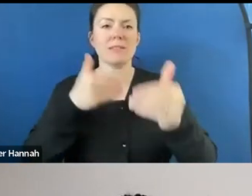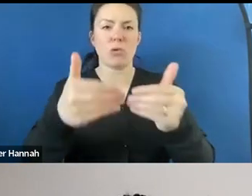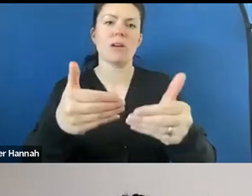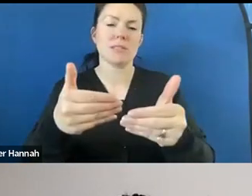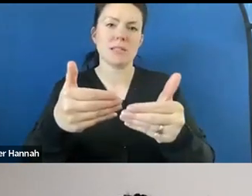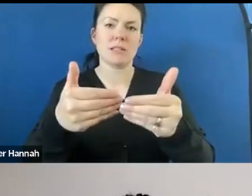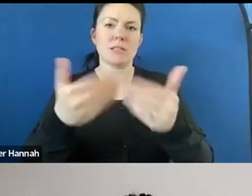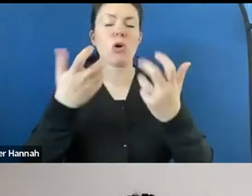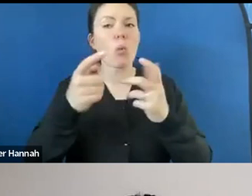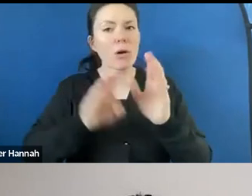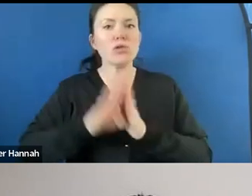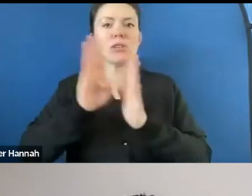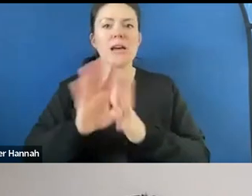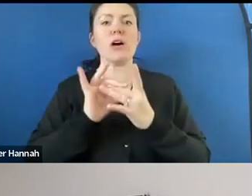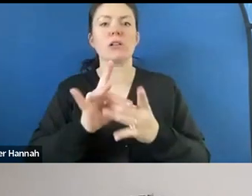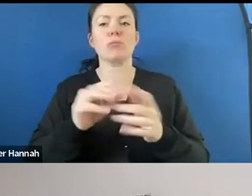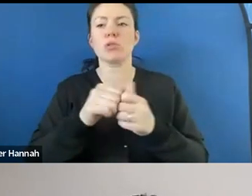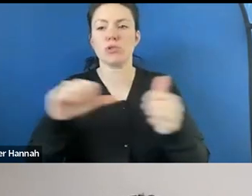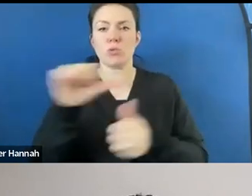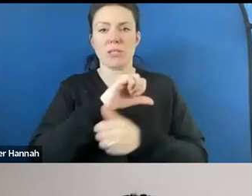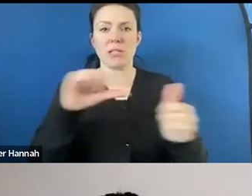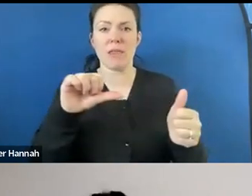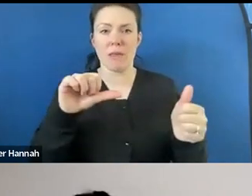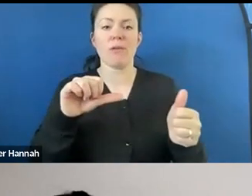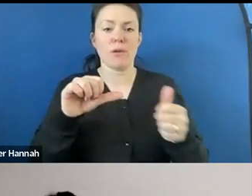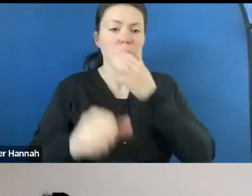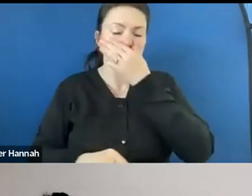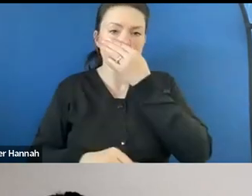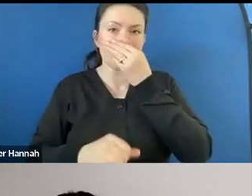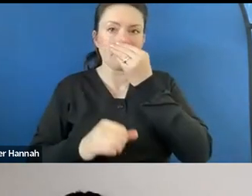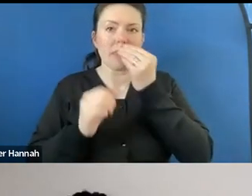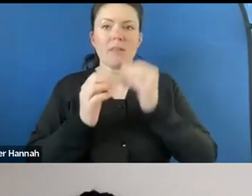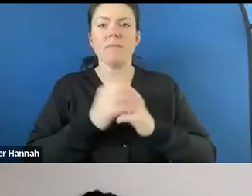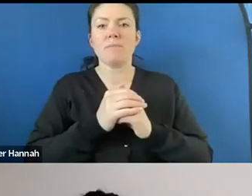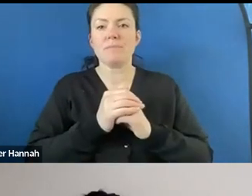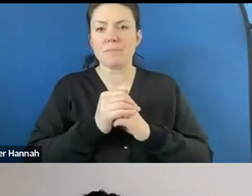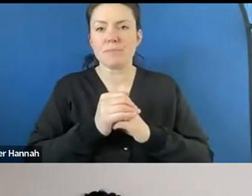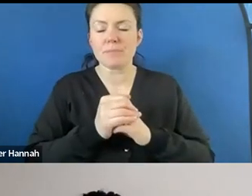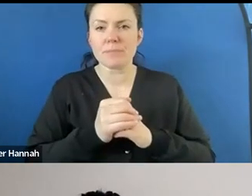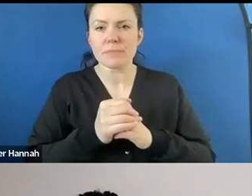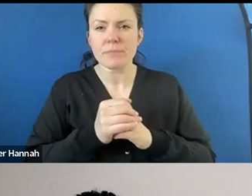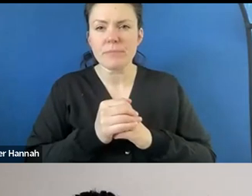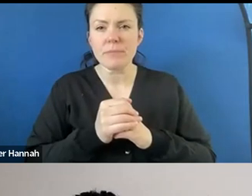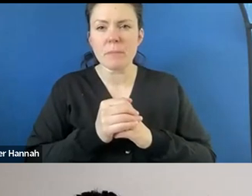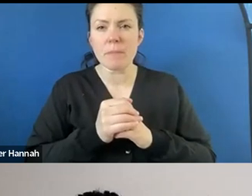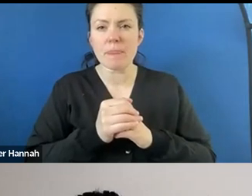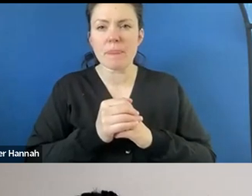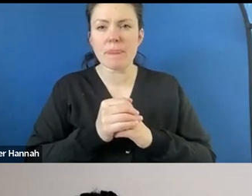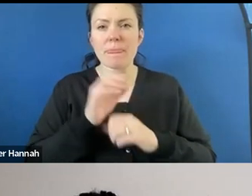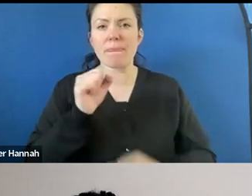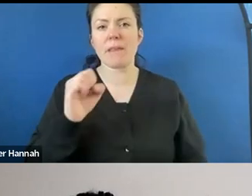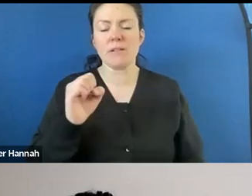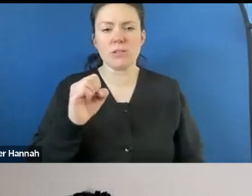be developing those relationships that you each have with each other as well. And so